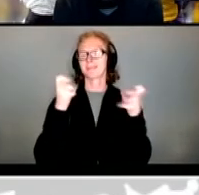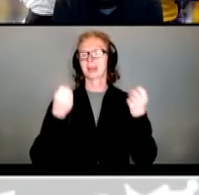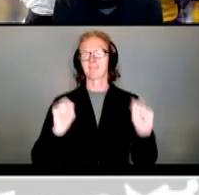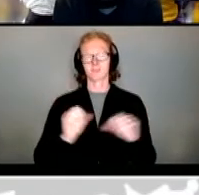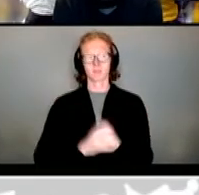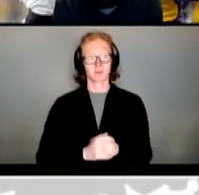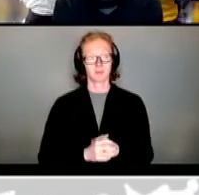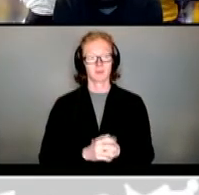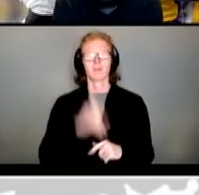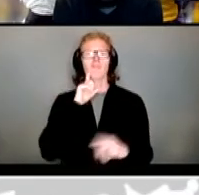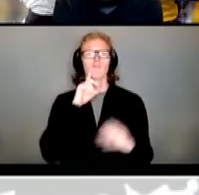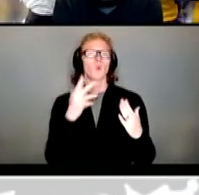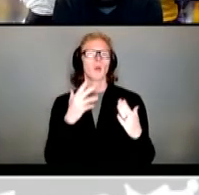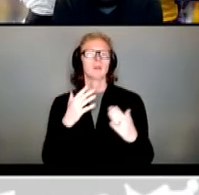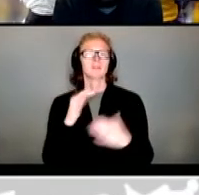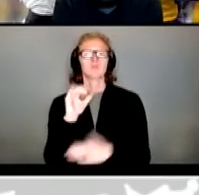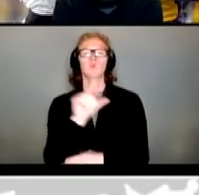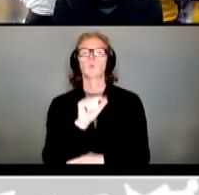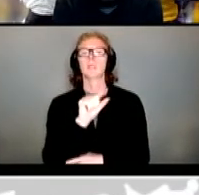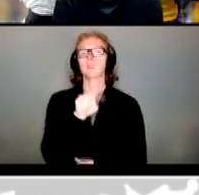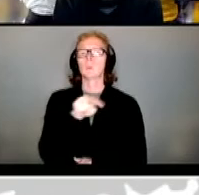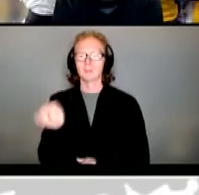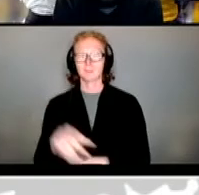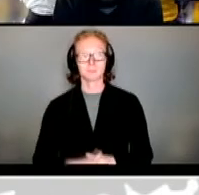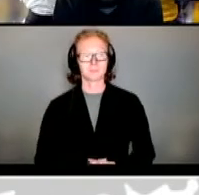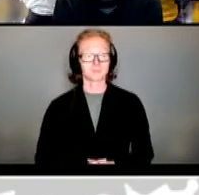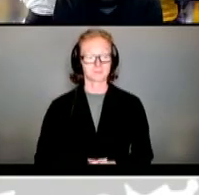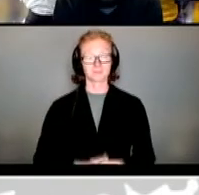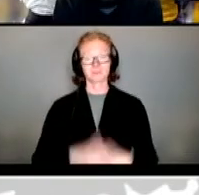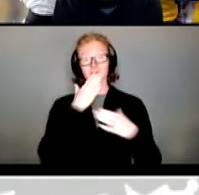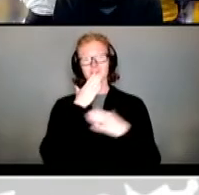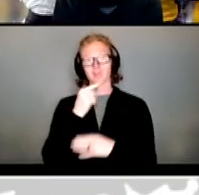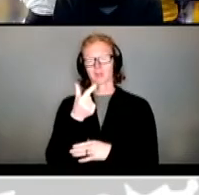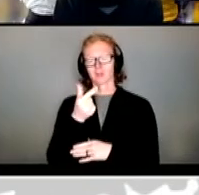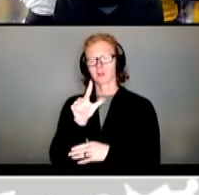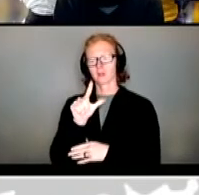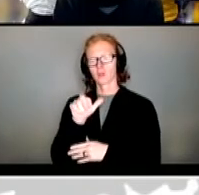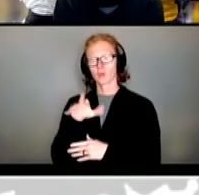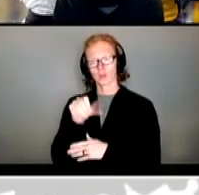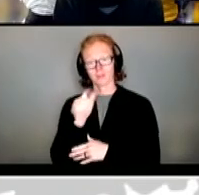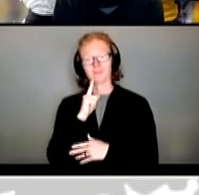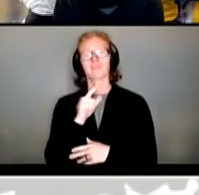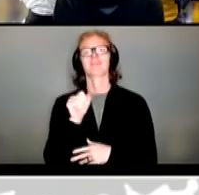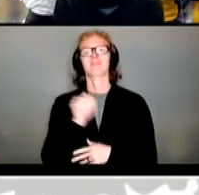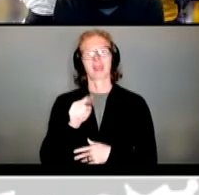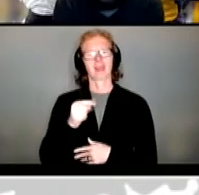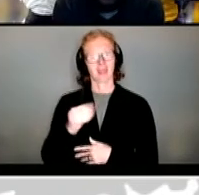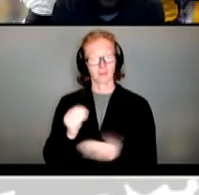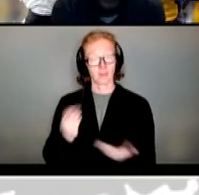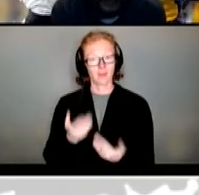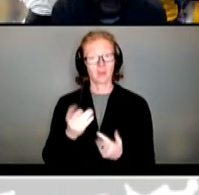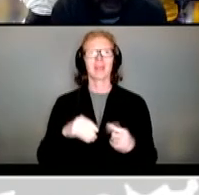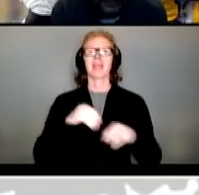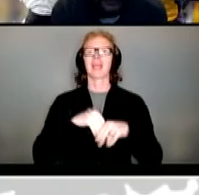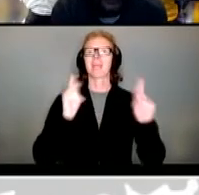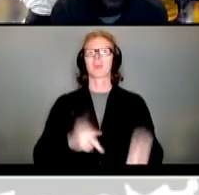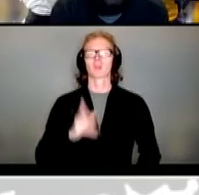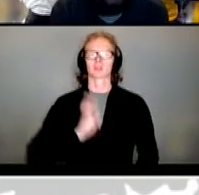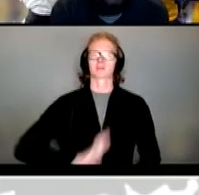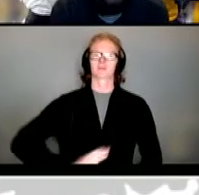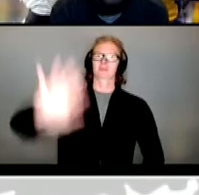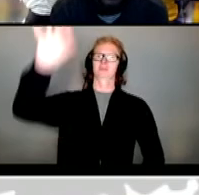starting this new year. Thank you, Gloria. You know, when we were in person way back in the